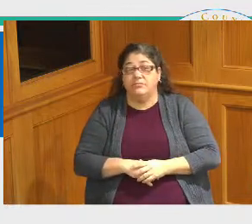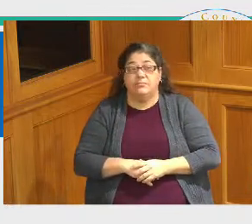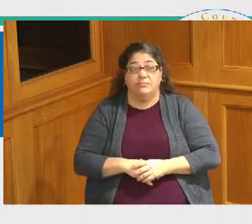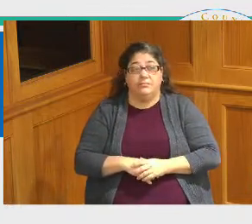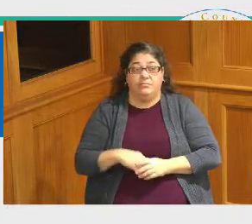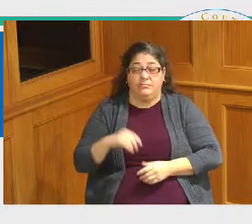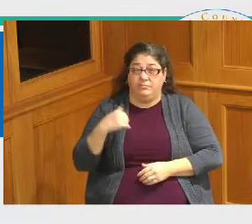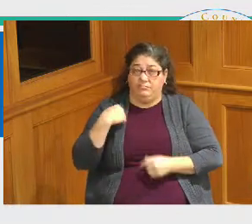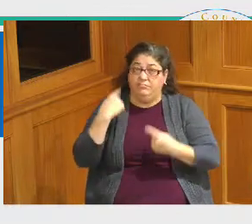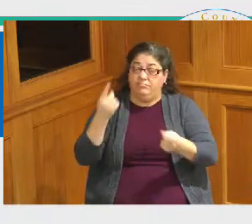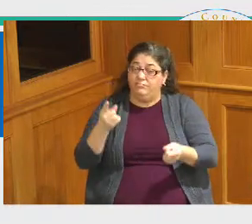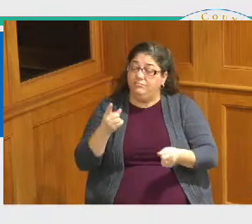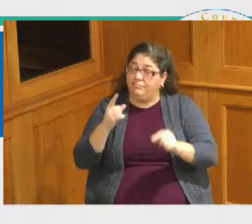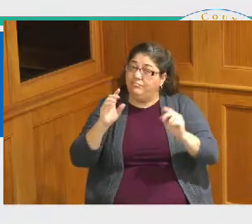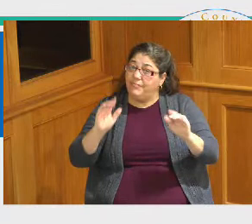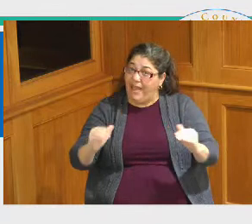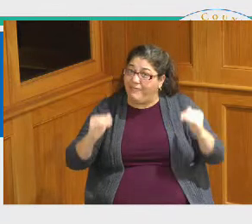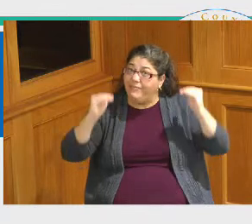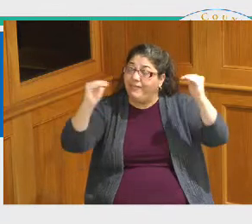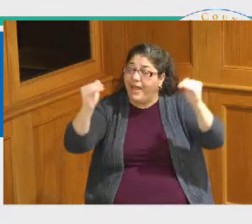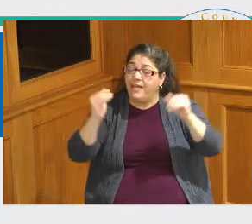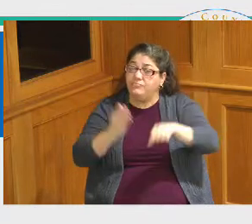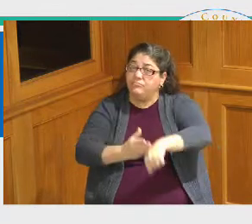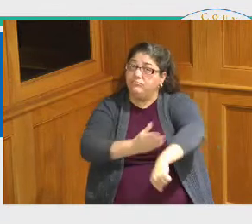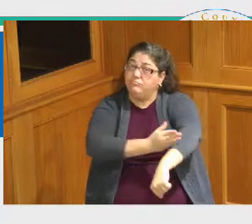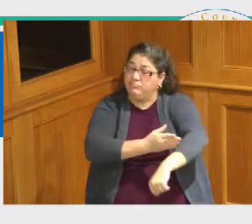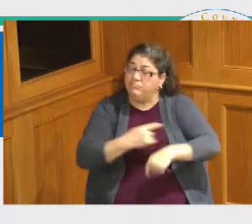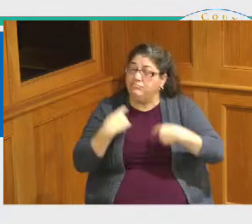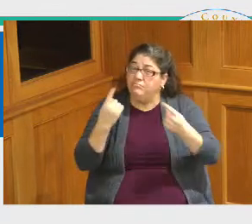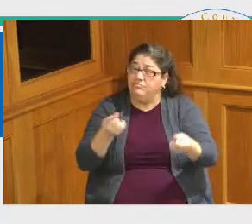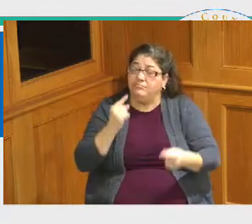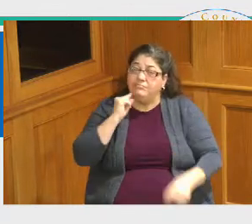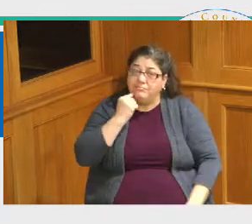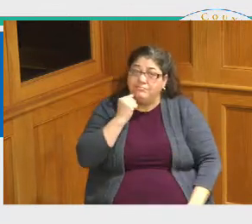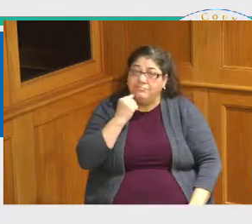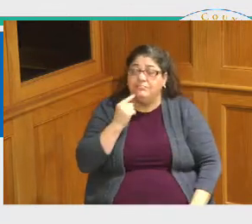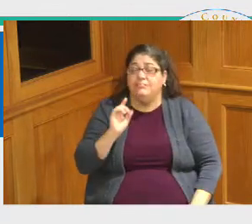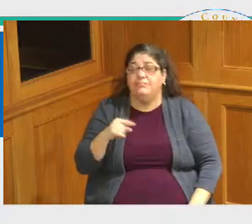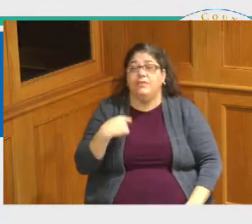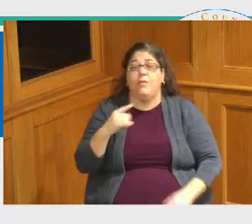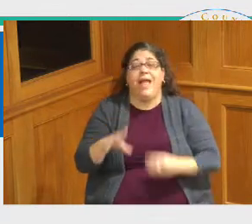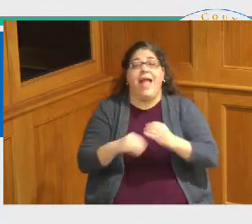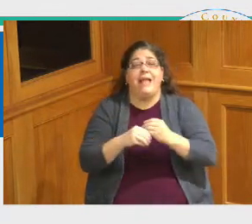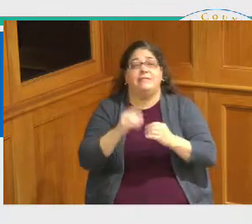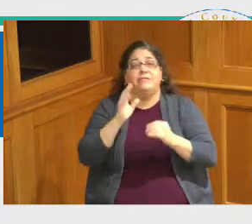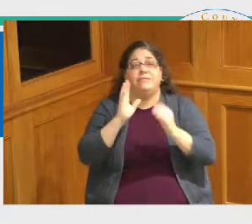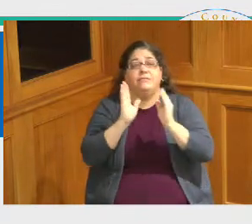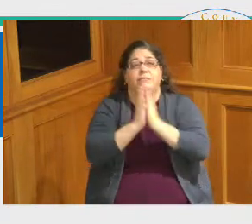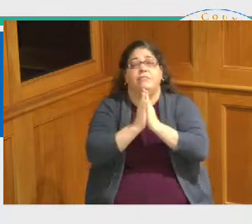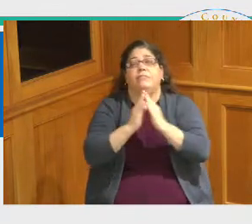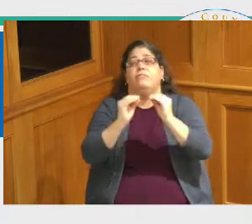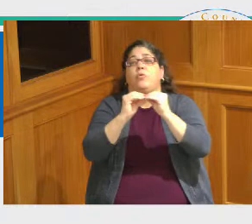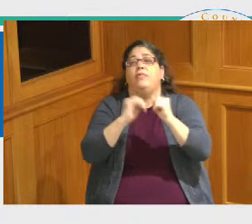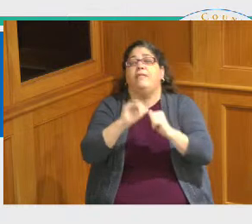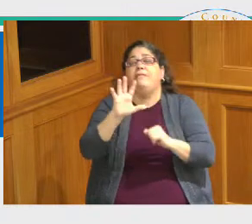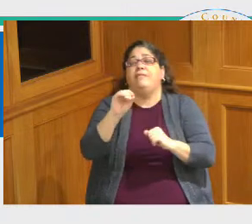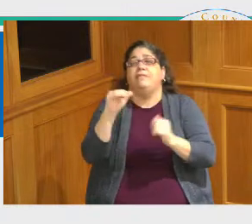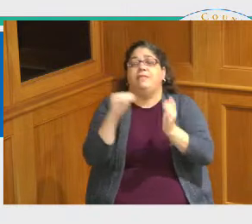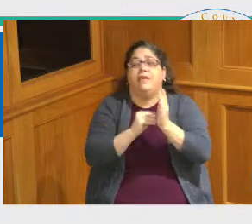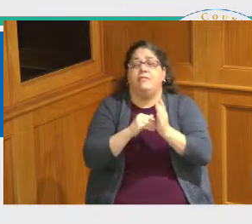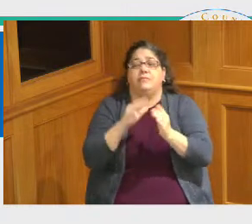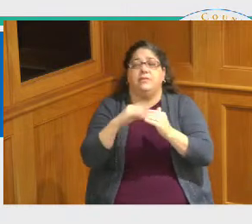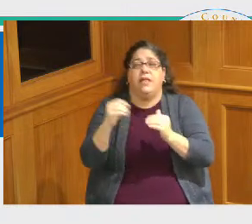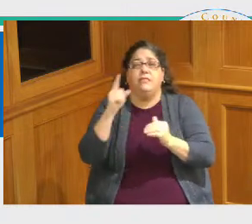advancements in this area. We're asking for an additional $50,000 for tuition